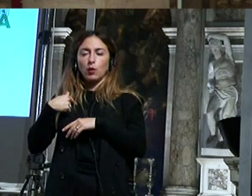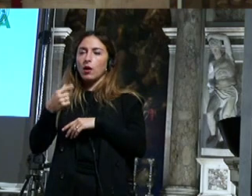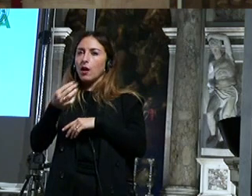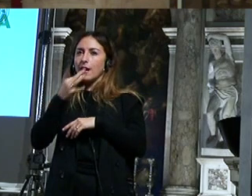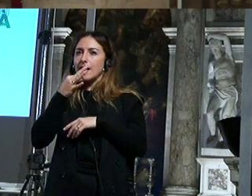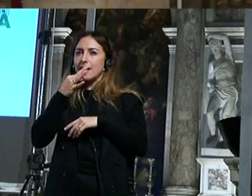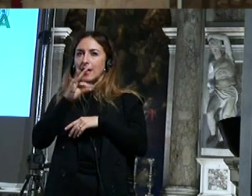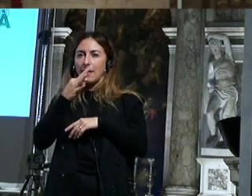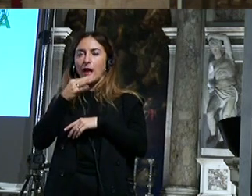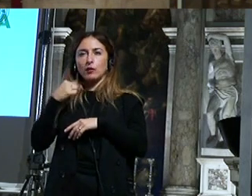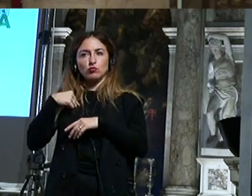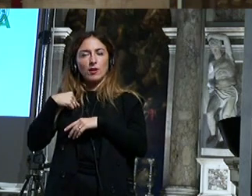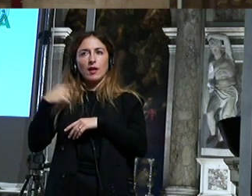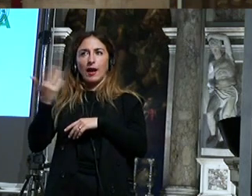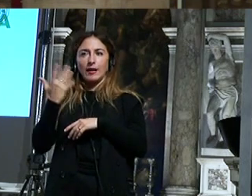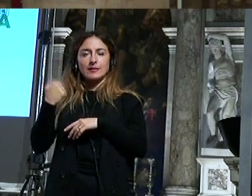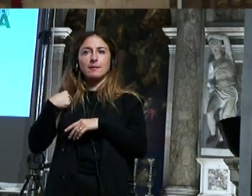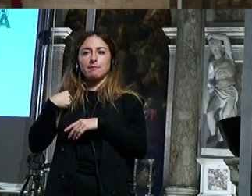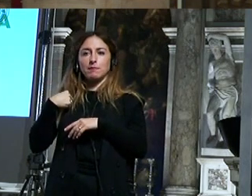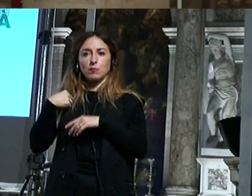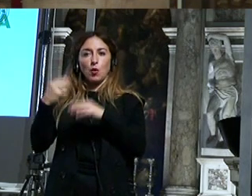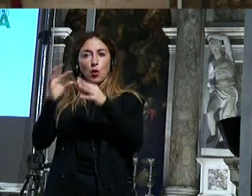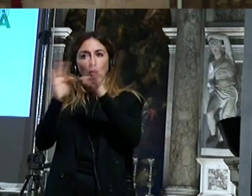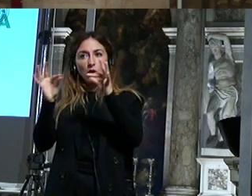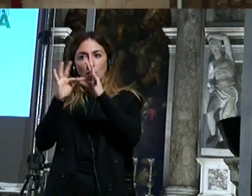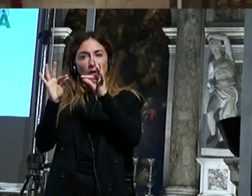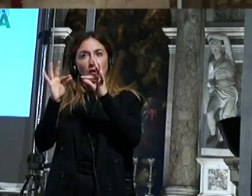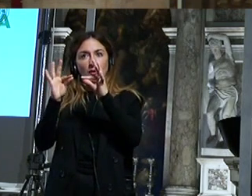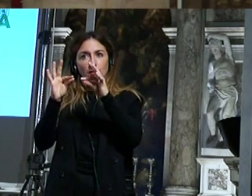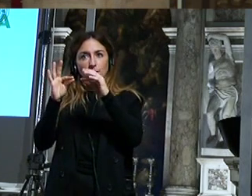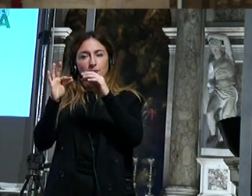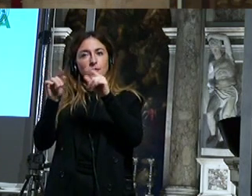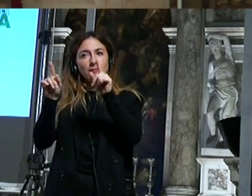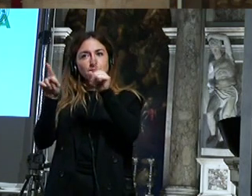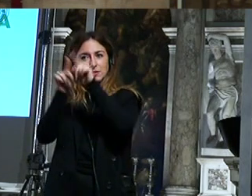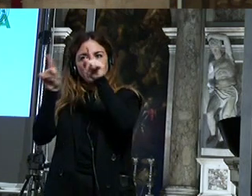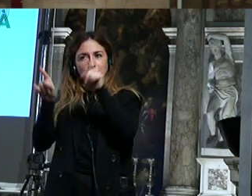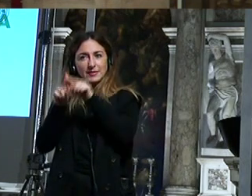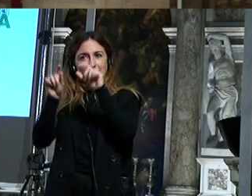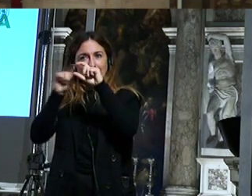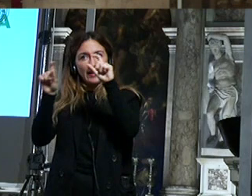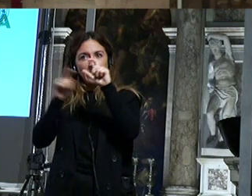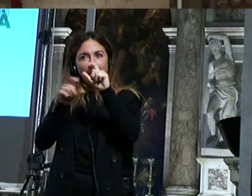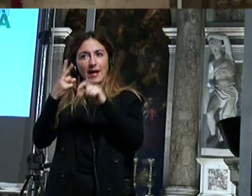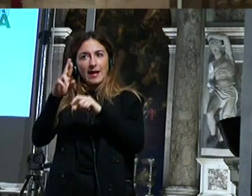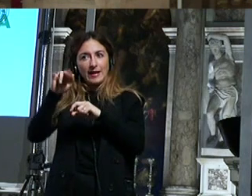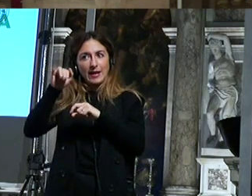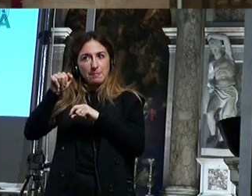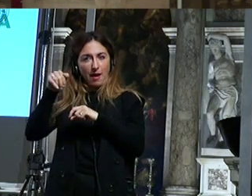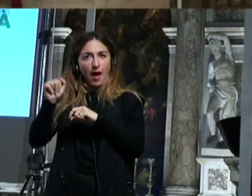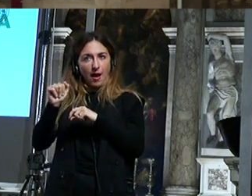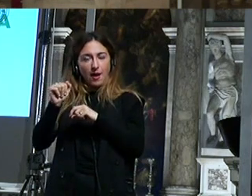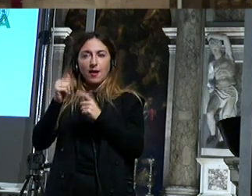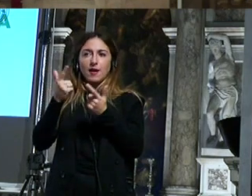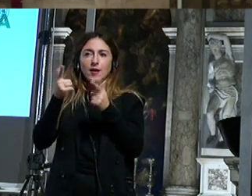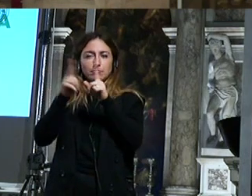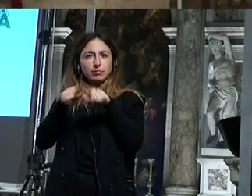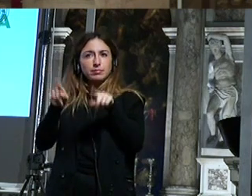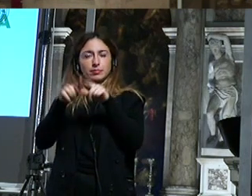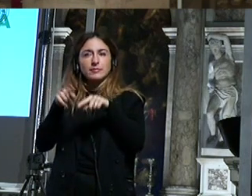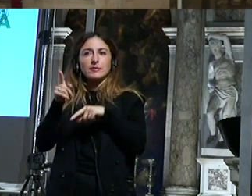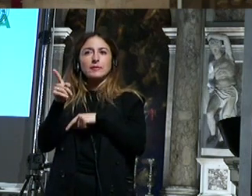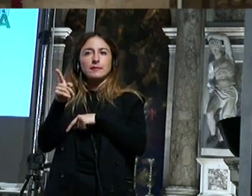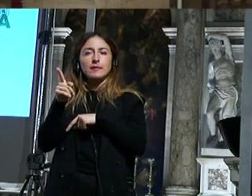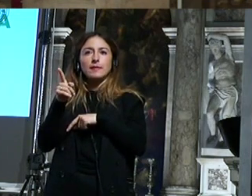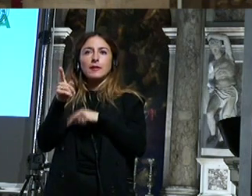So I was writing these stories, let's see, they span a 20-year period, but only one of them